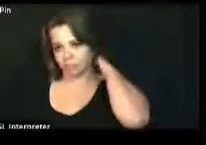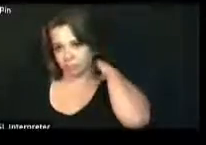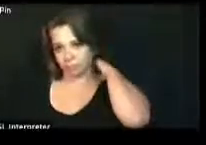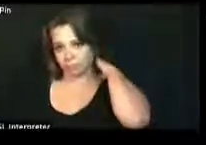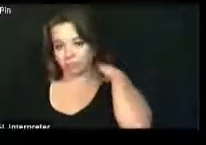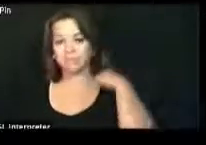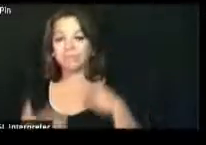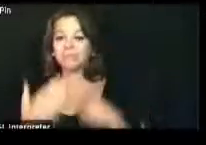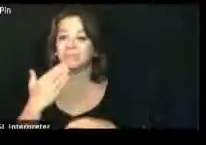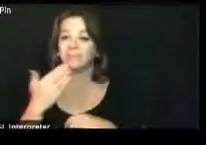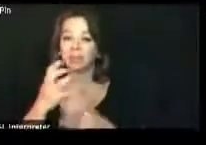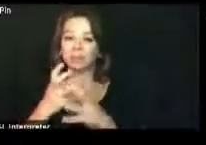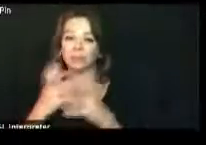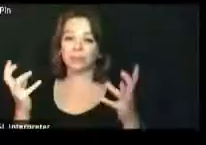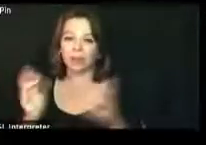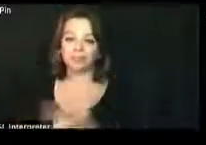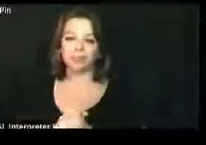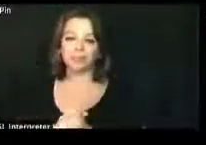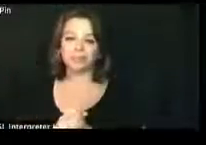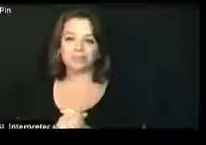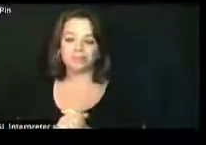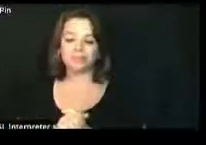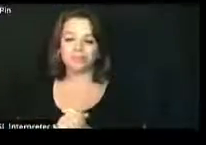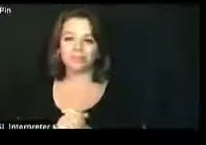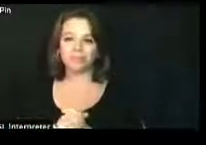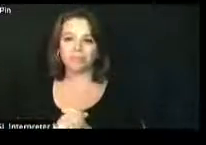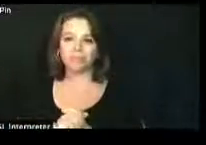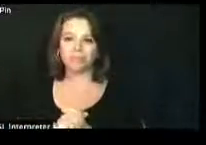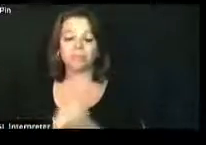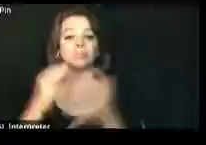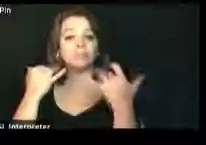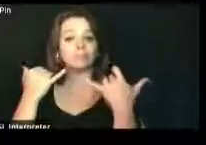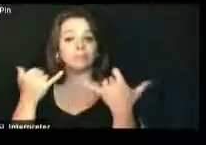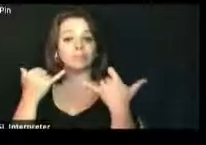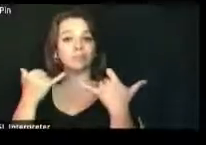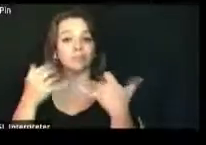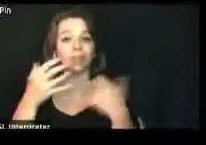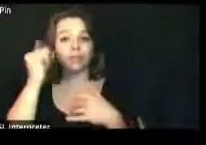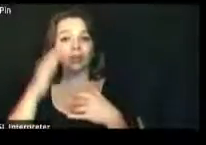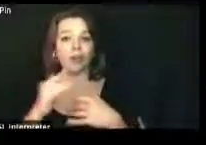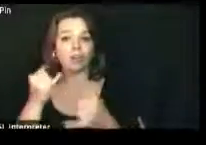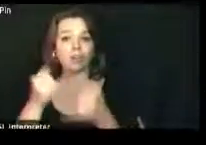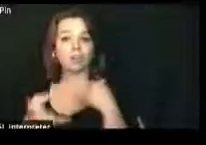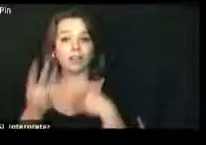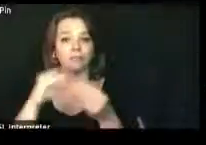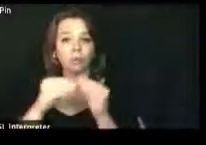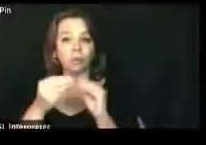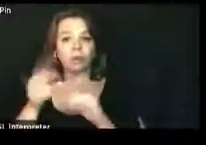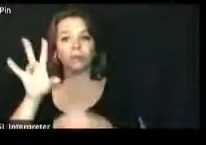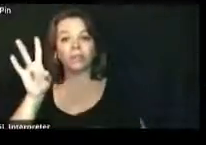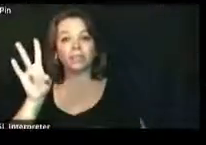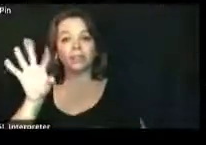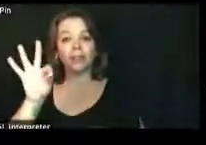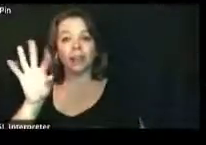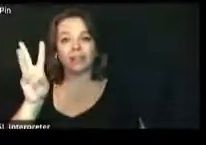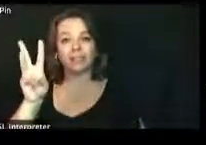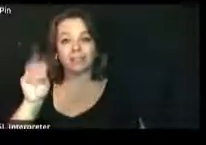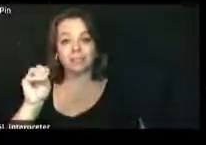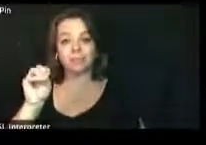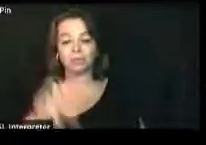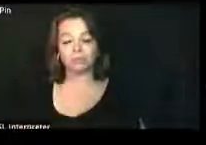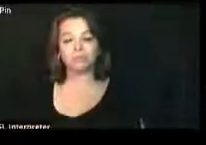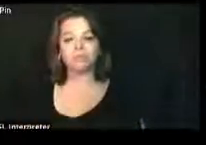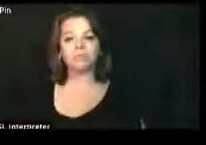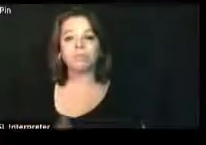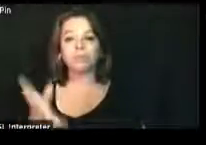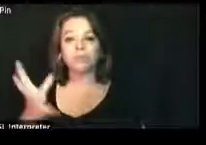Thank you so much. Right now we have caller with the last four, 7960. I'd like to ask caller